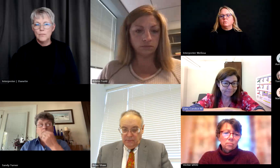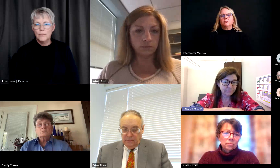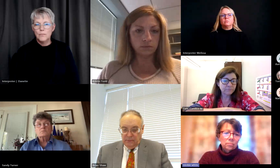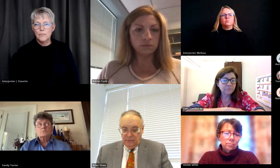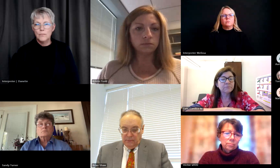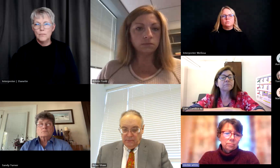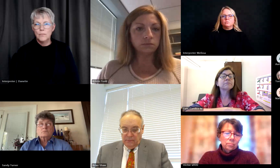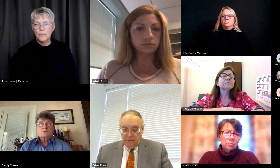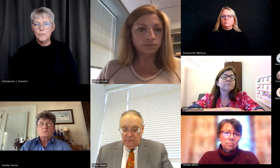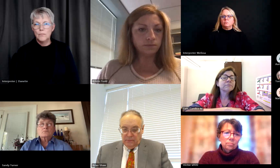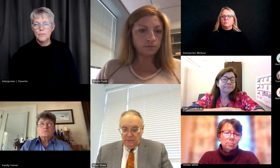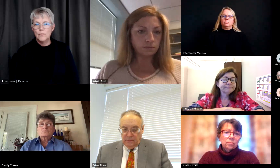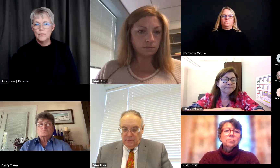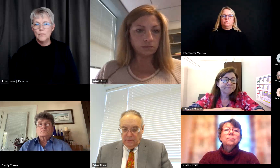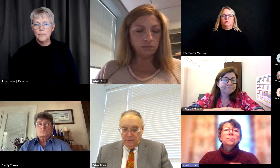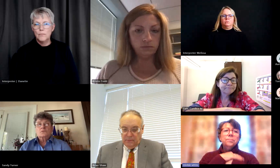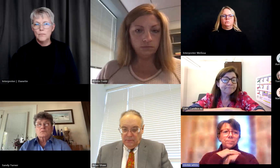February.